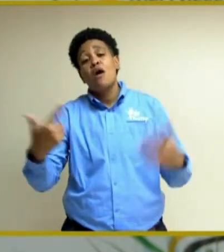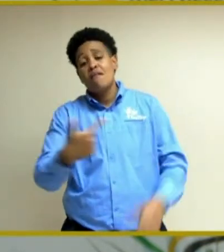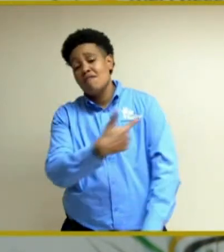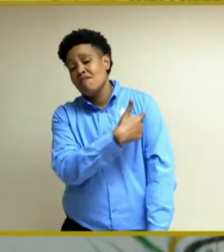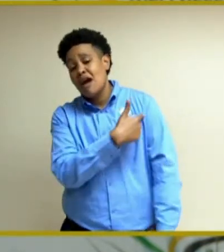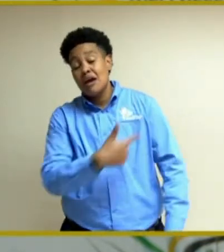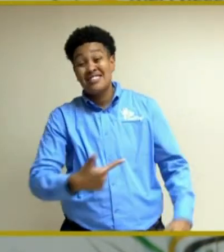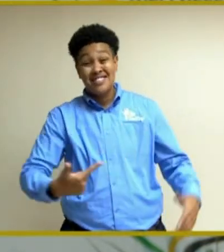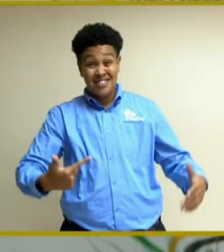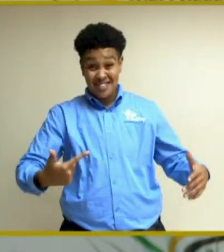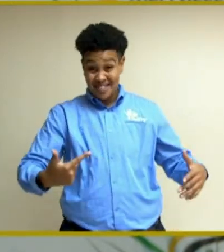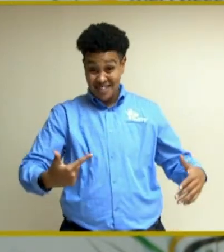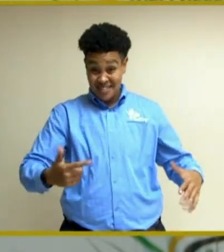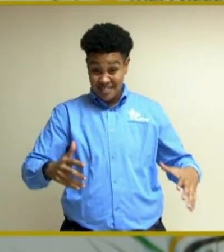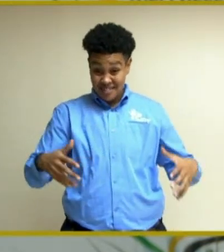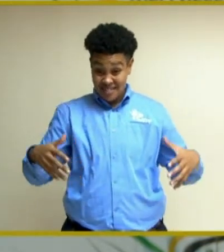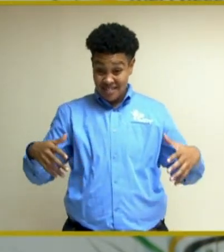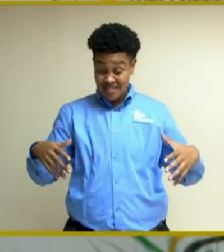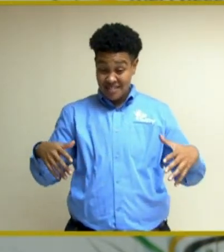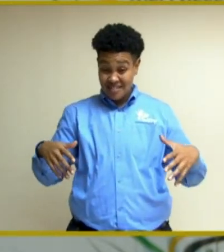will become a lot more